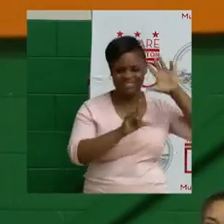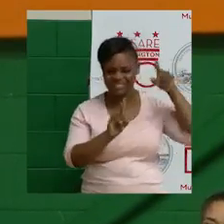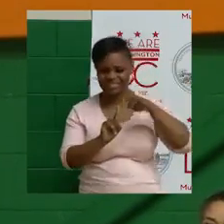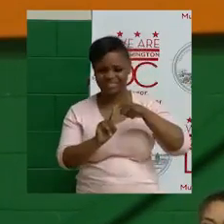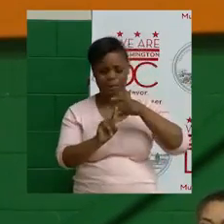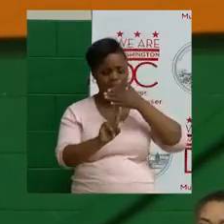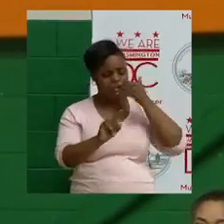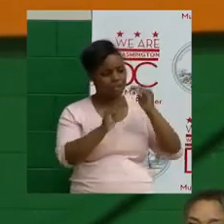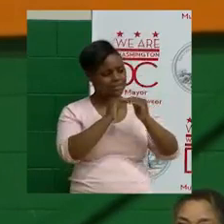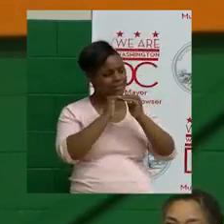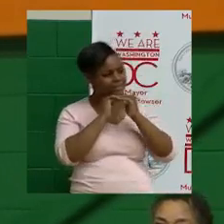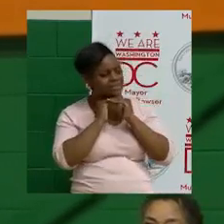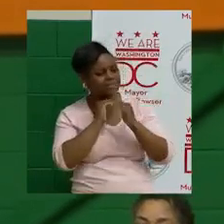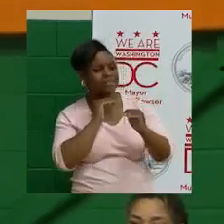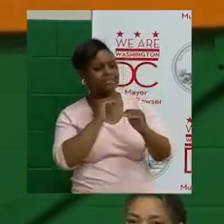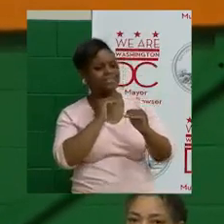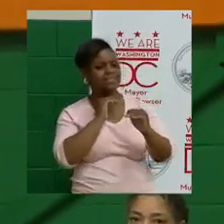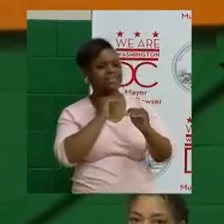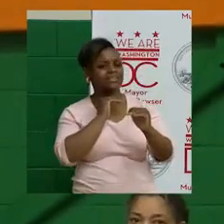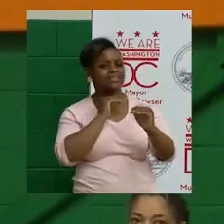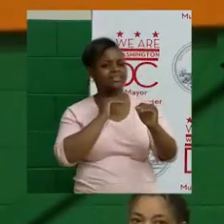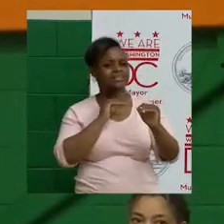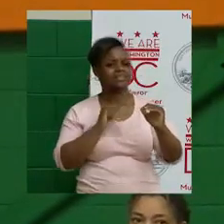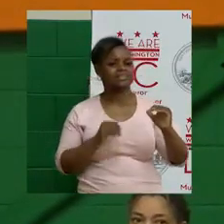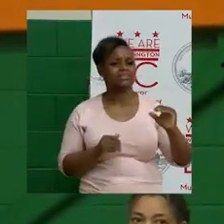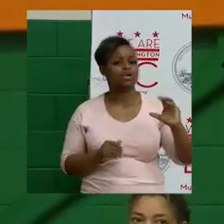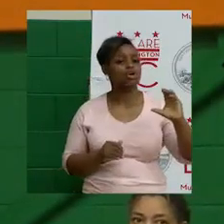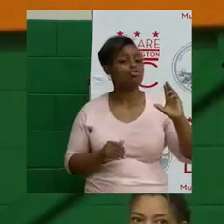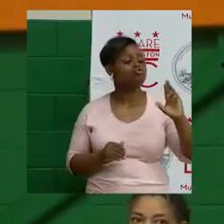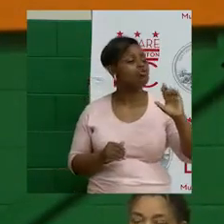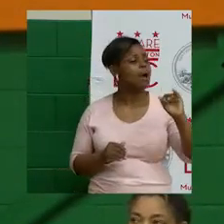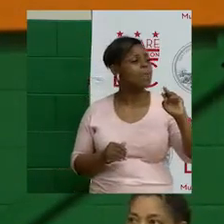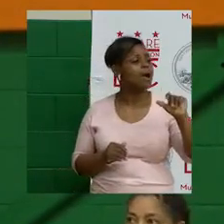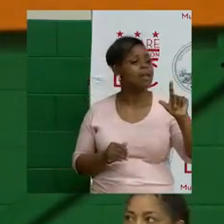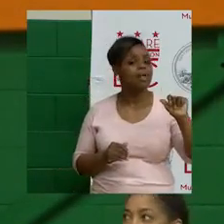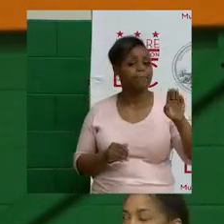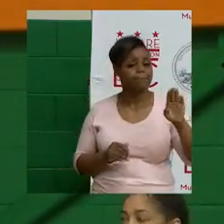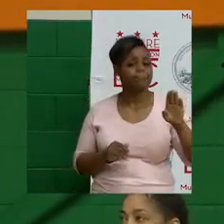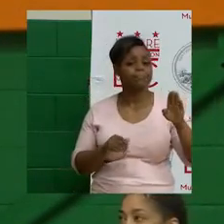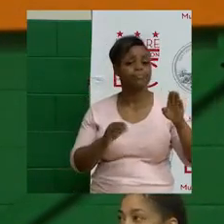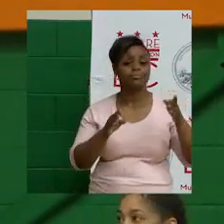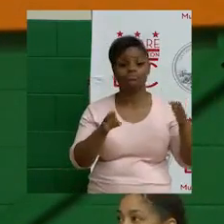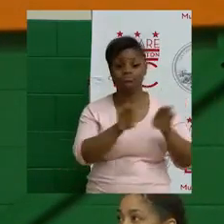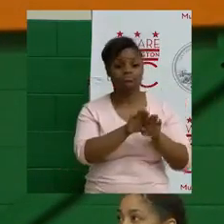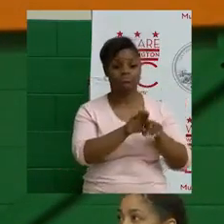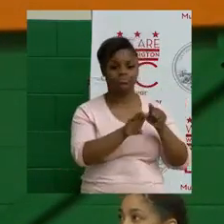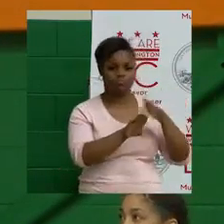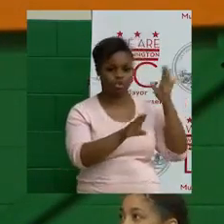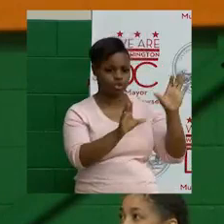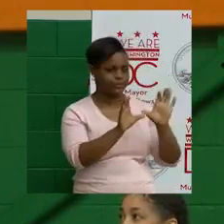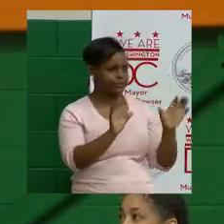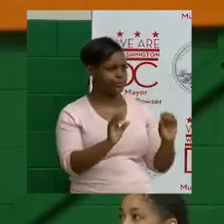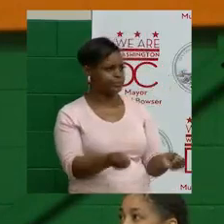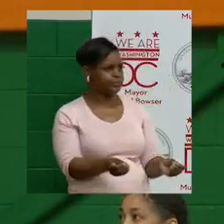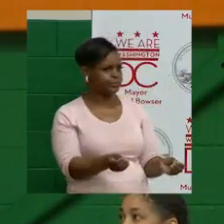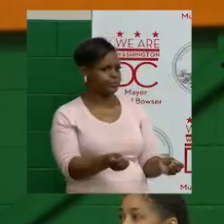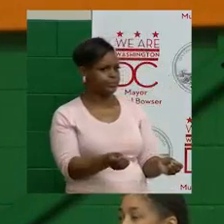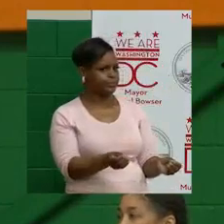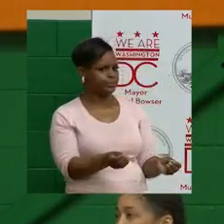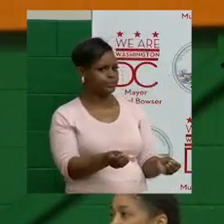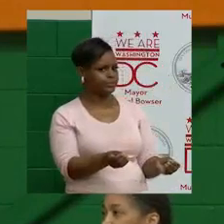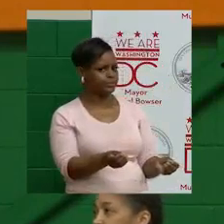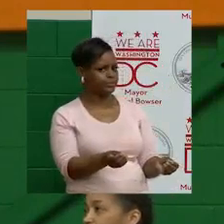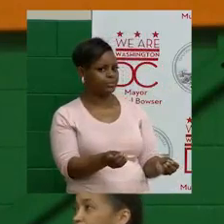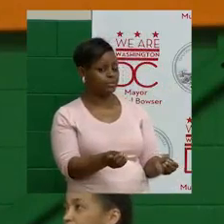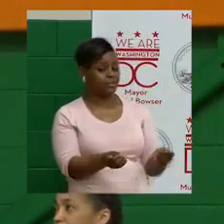We had to shut down part of our forensic crime lab because it lost accreditation. We had 911 callers who were calling